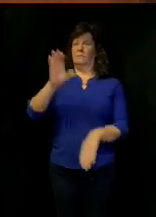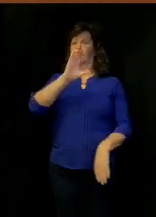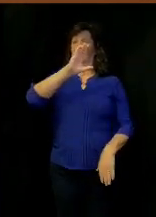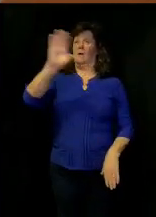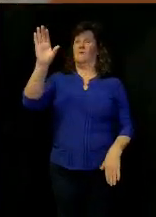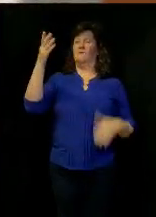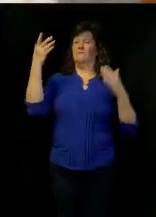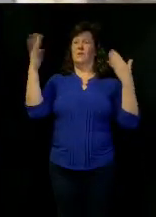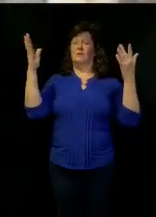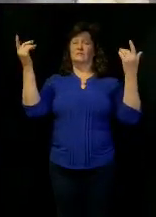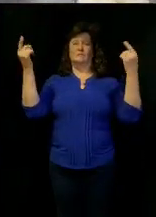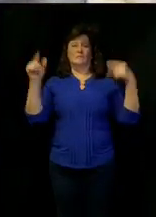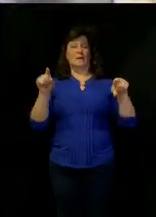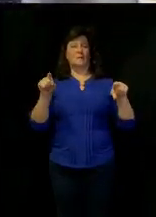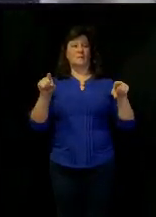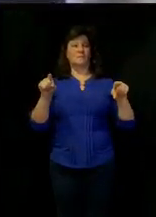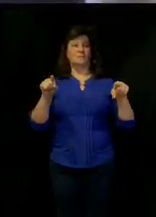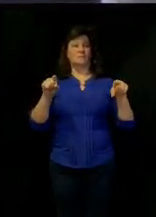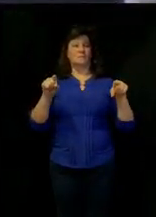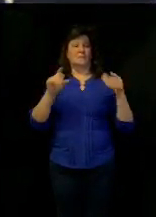Already taken place.